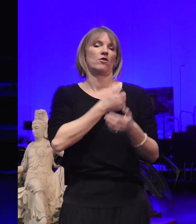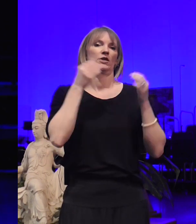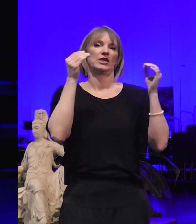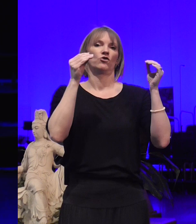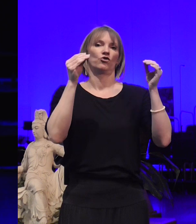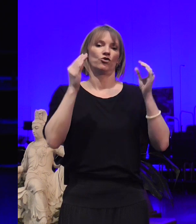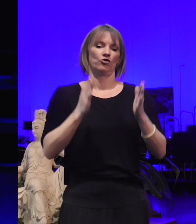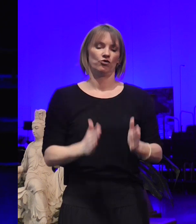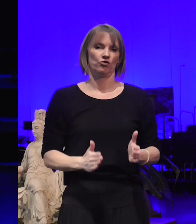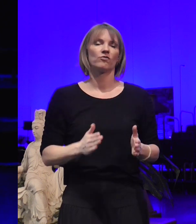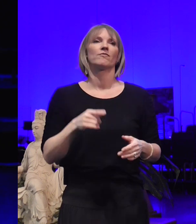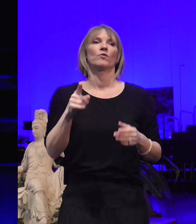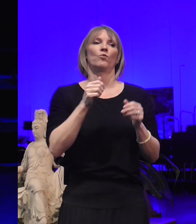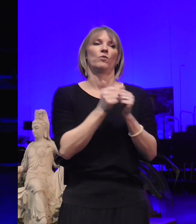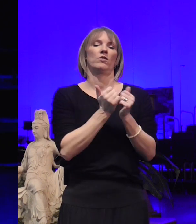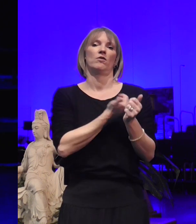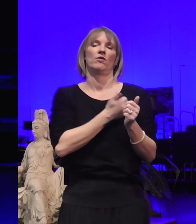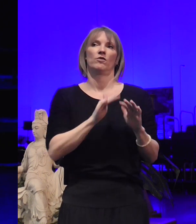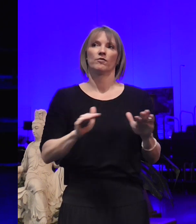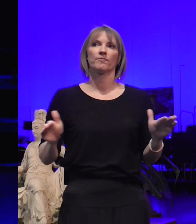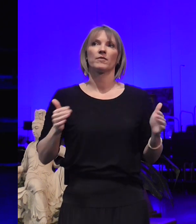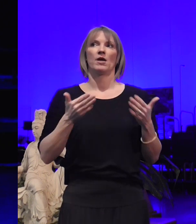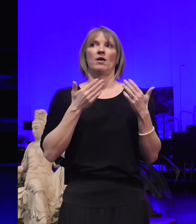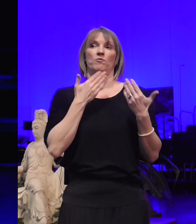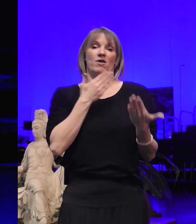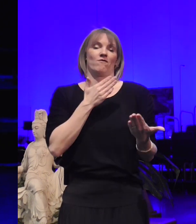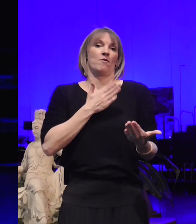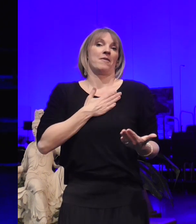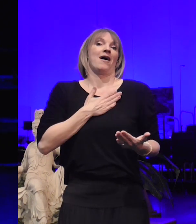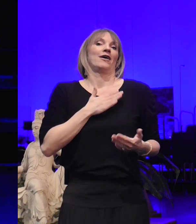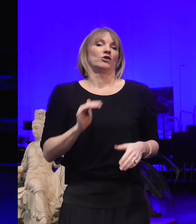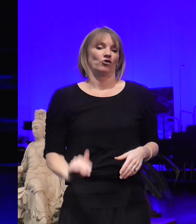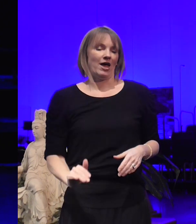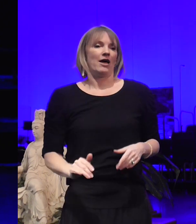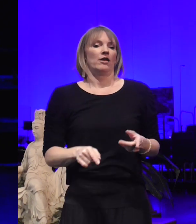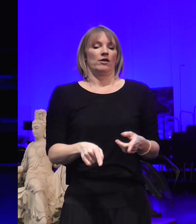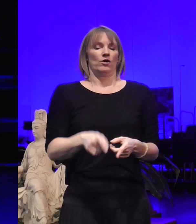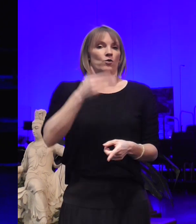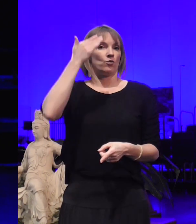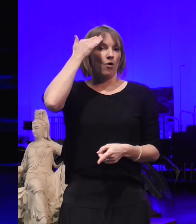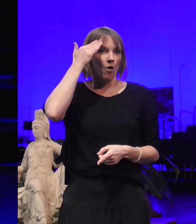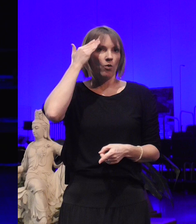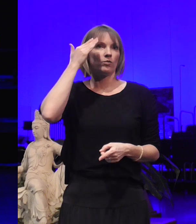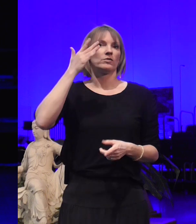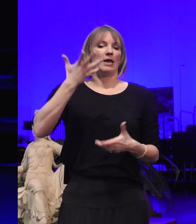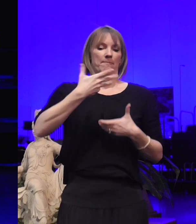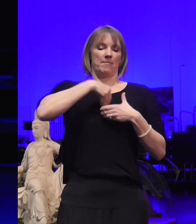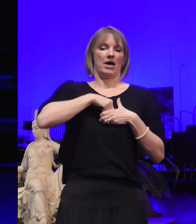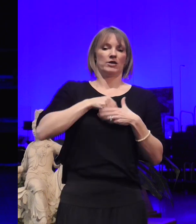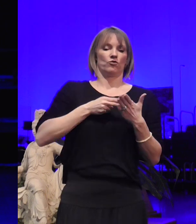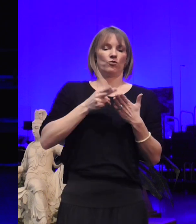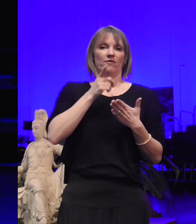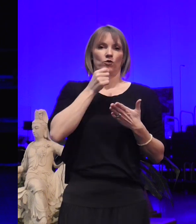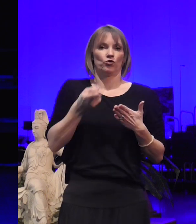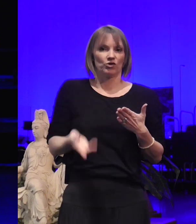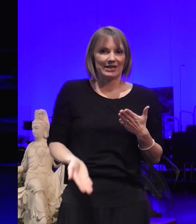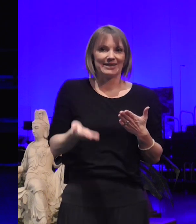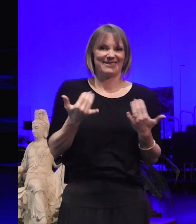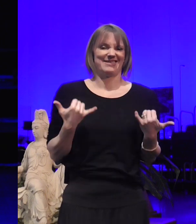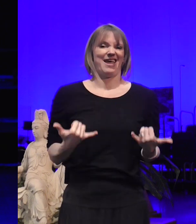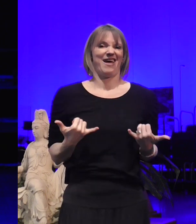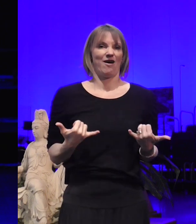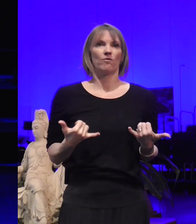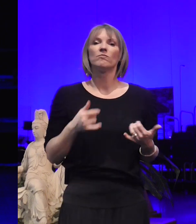teachers who are with our kids. I'm so grateful that my kid gets to know and embody the truth of who she is